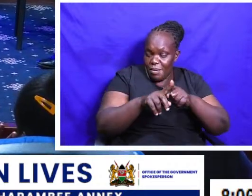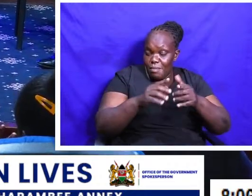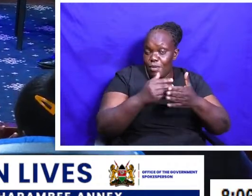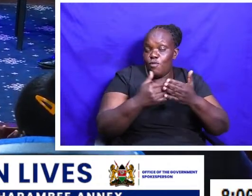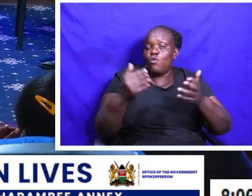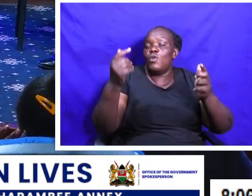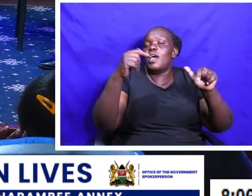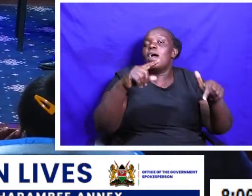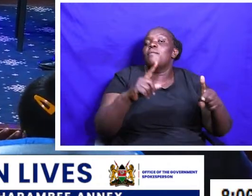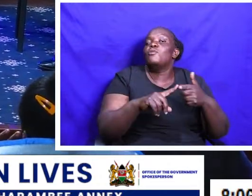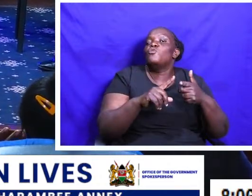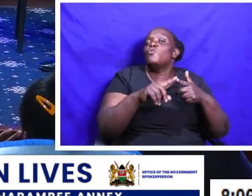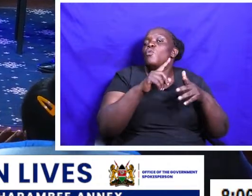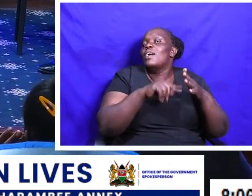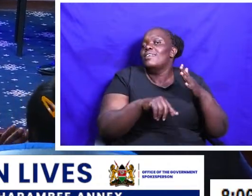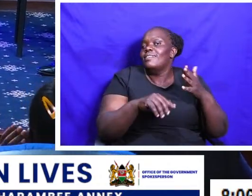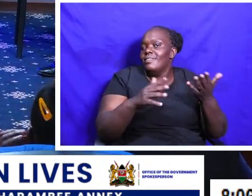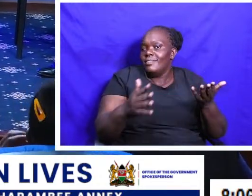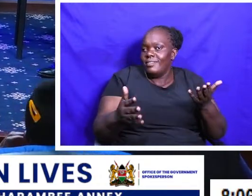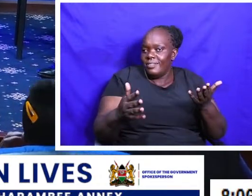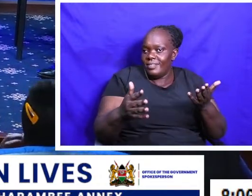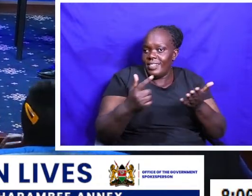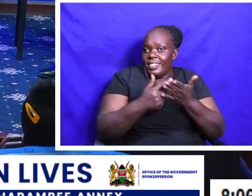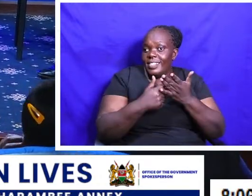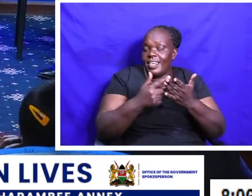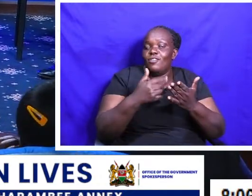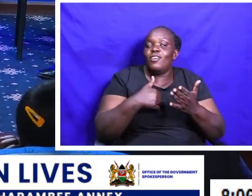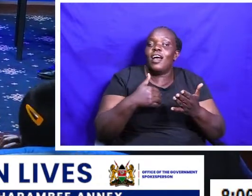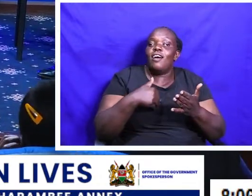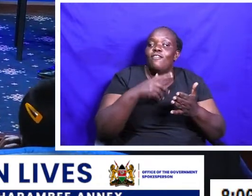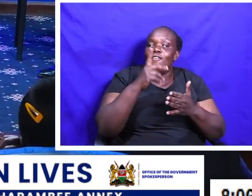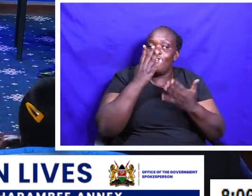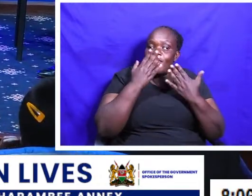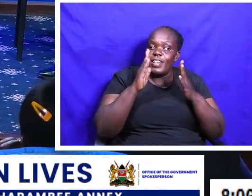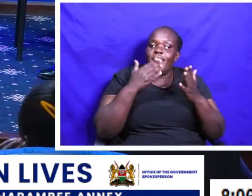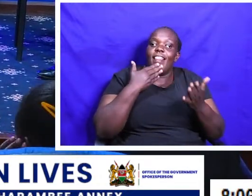Before we come to, the discussion that we're having today.